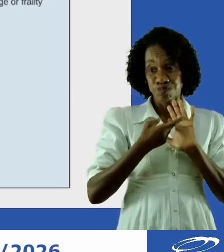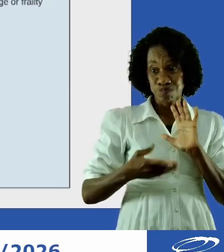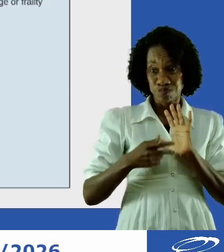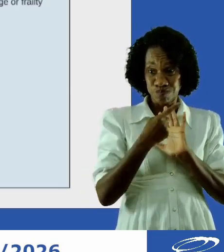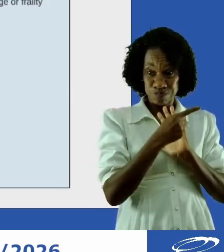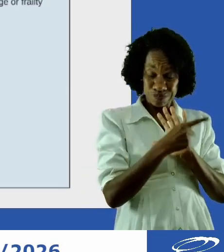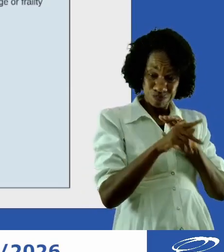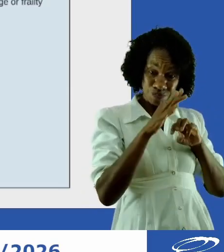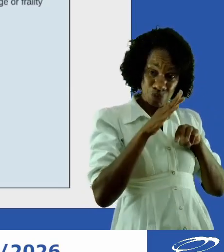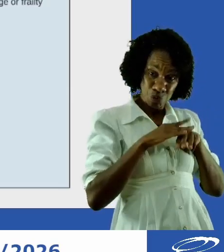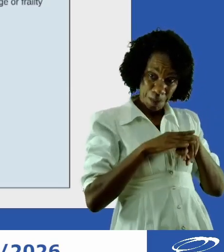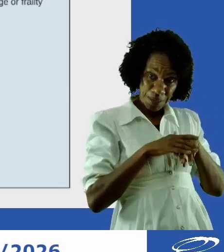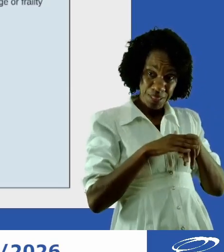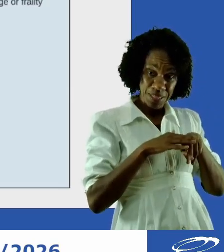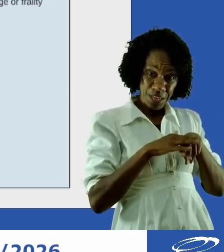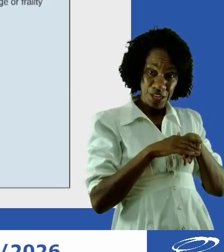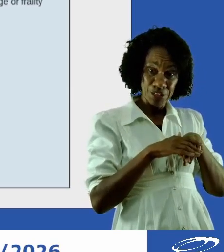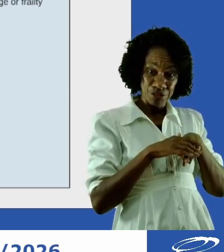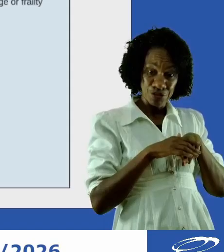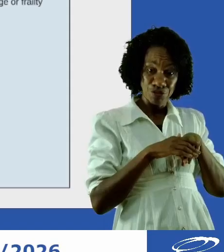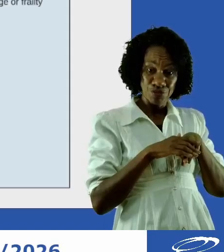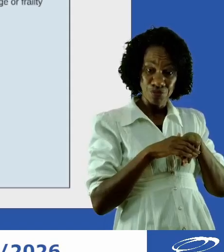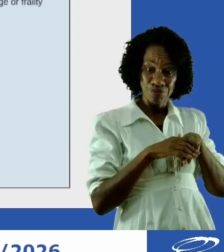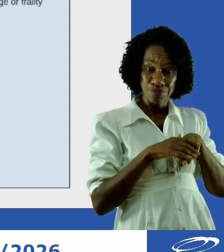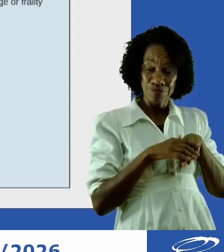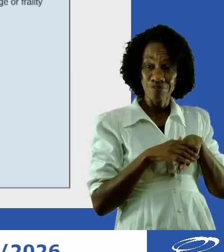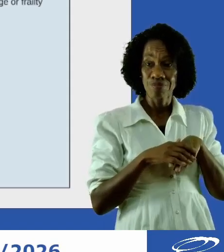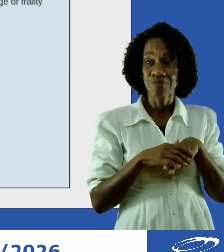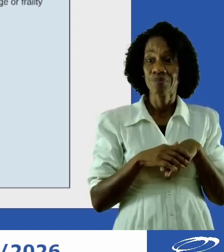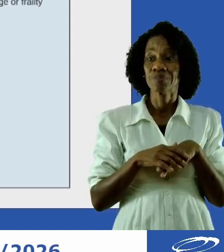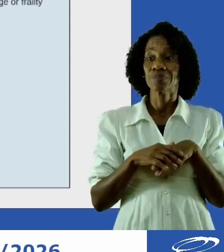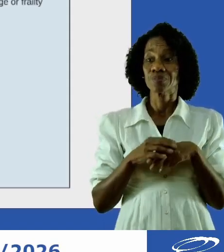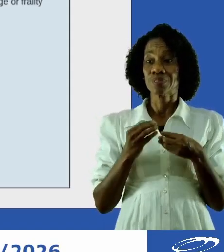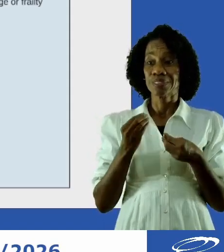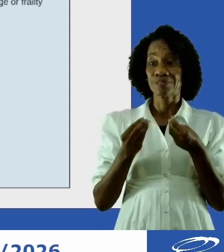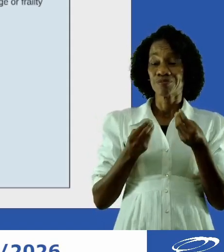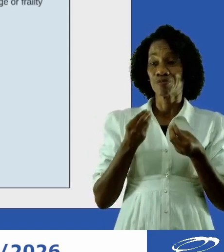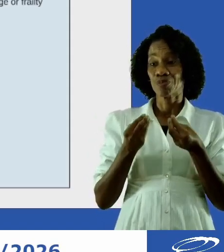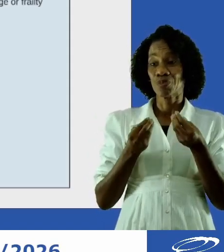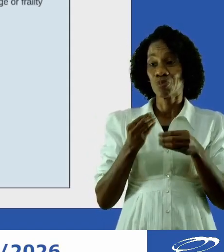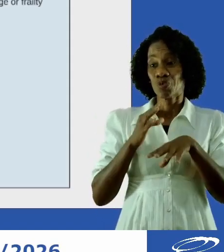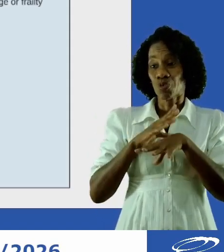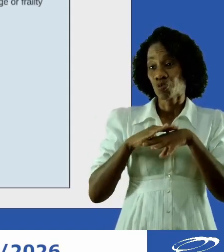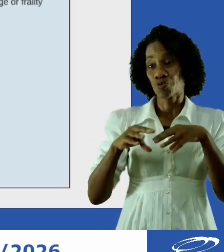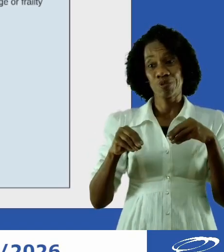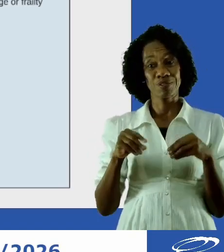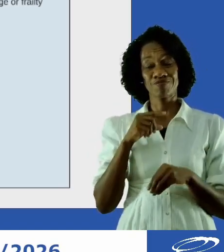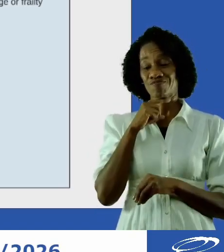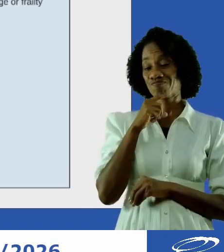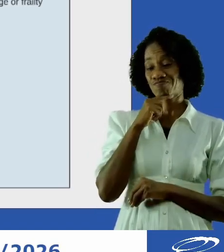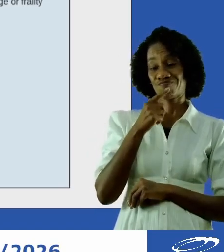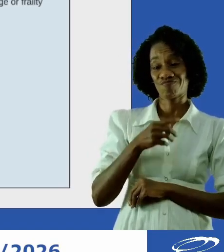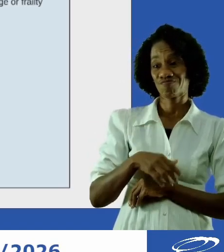antimicrobial therapy is what the consensus define as a non-curative antimicrobial regimen continue beyond